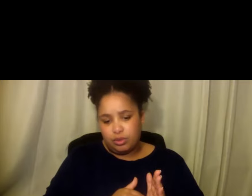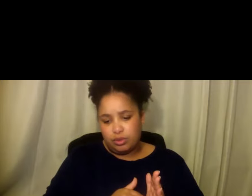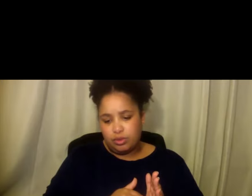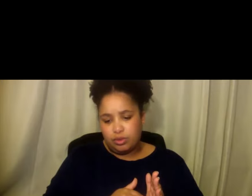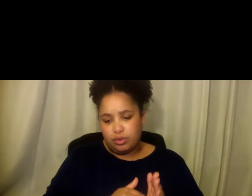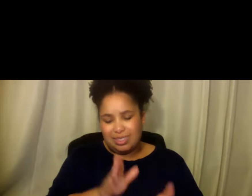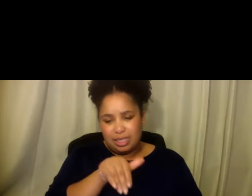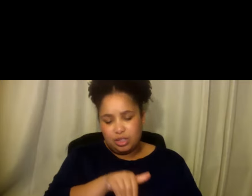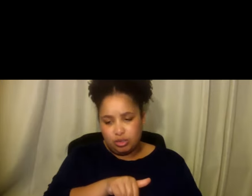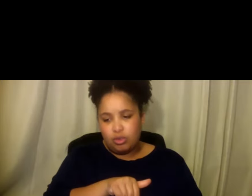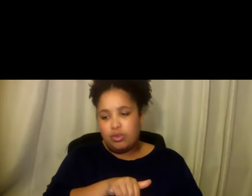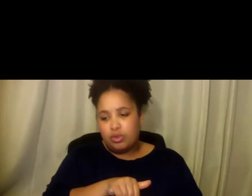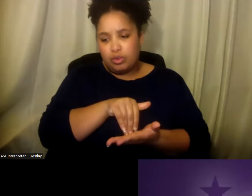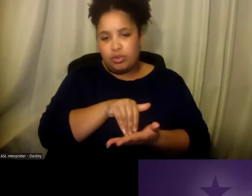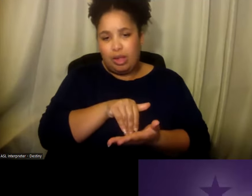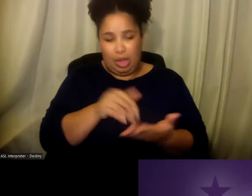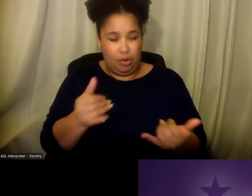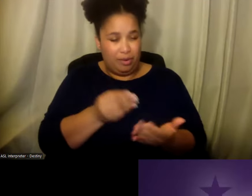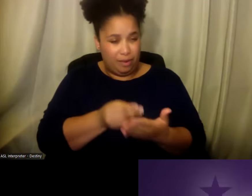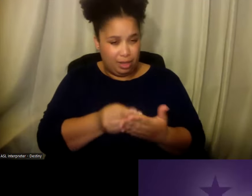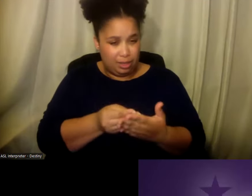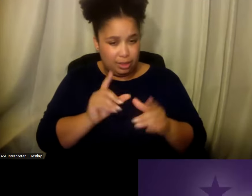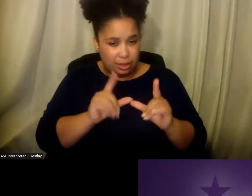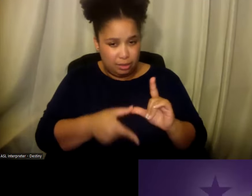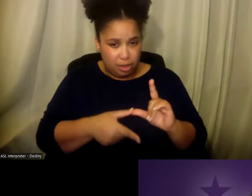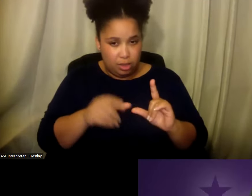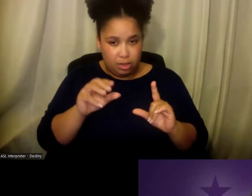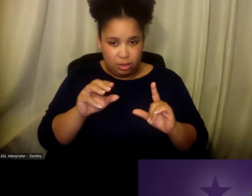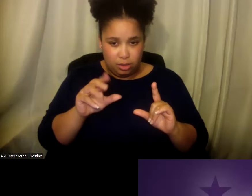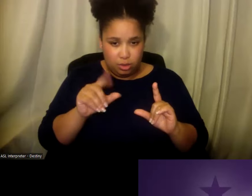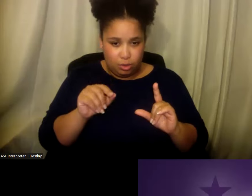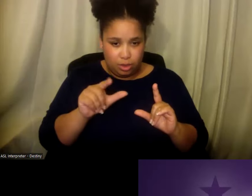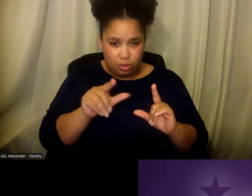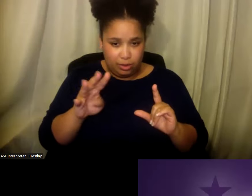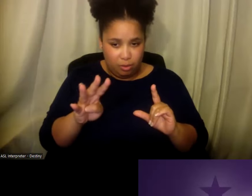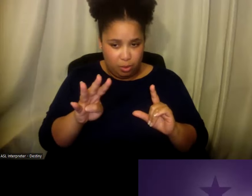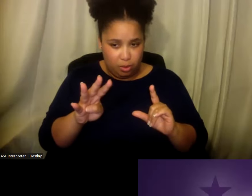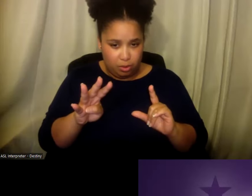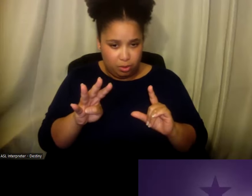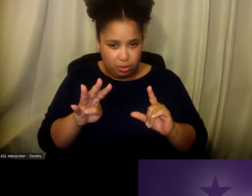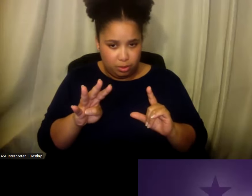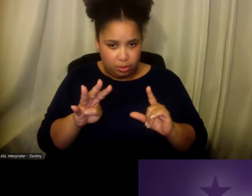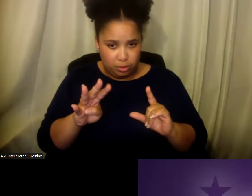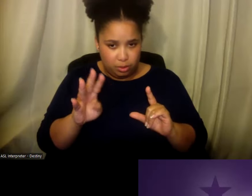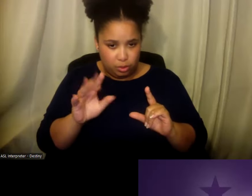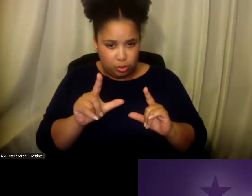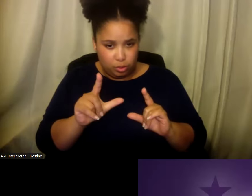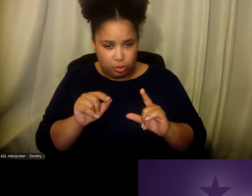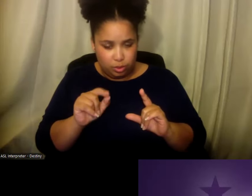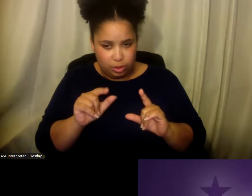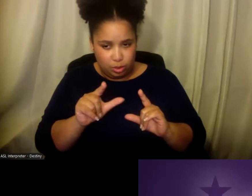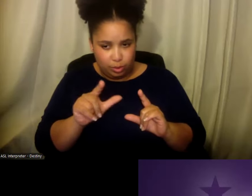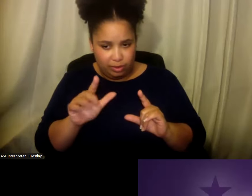did I hear correctly that the current funding expires in 2024 or 5, something like that?